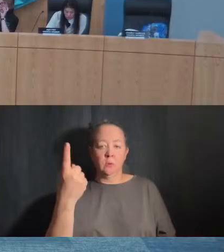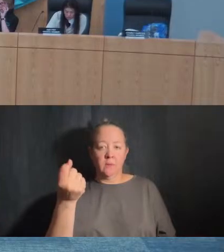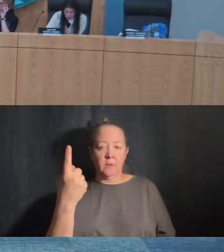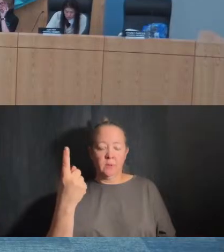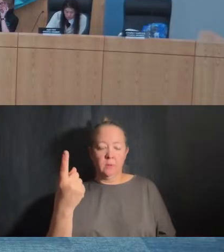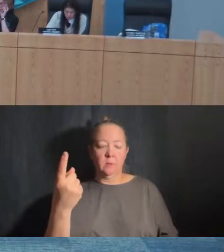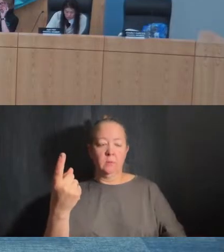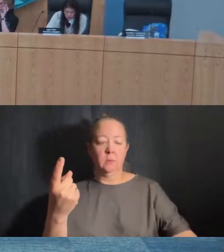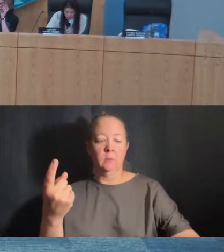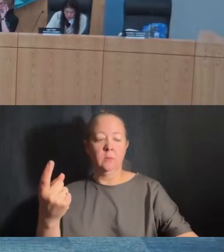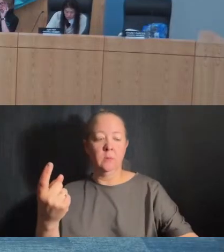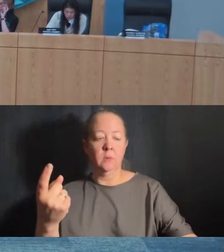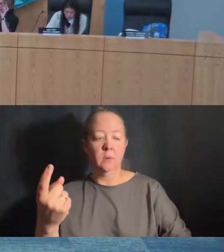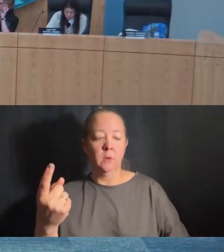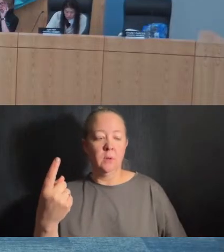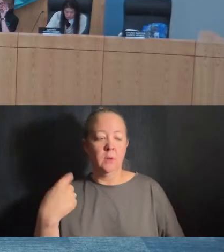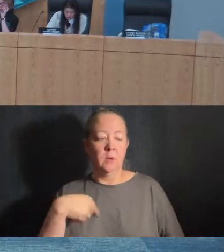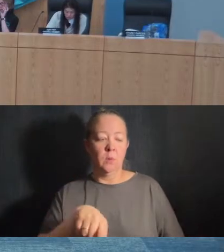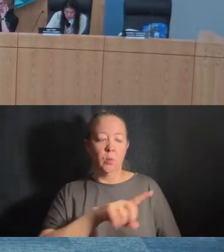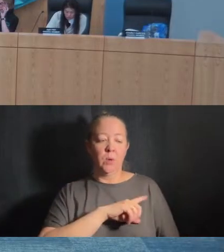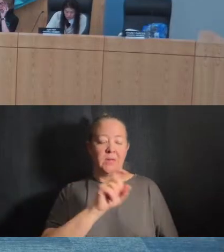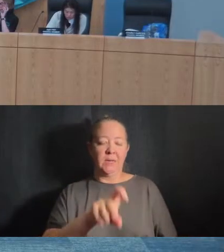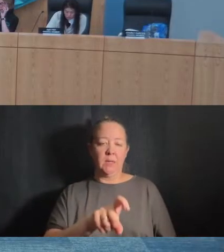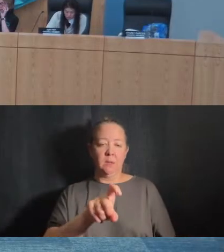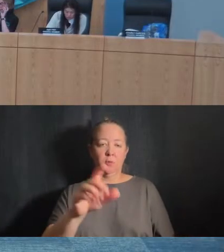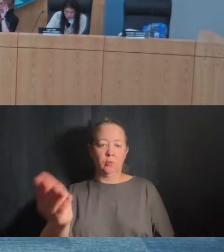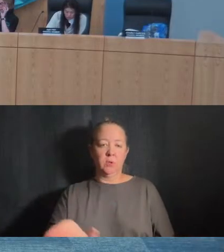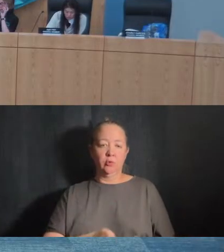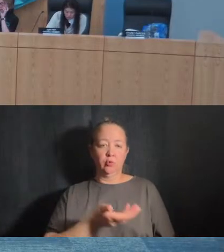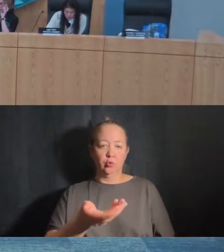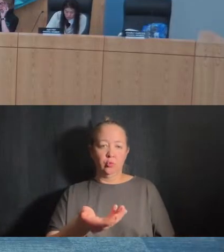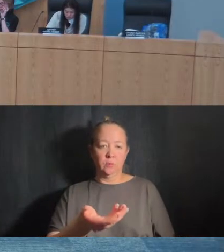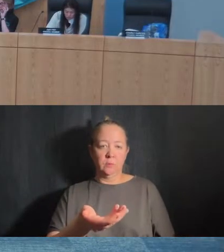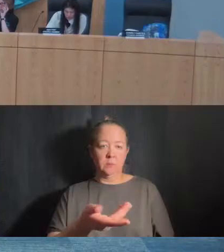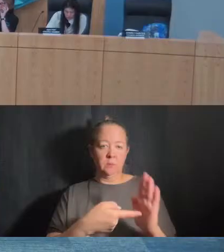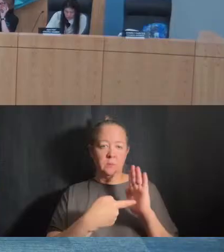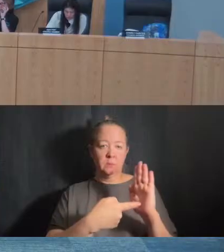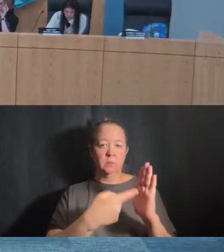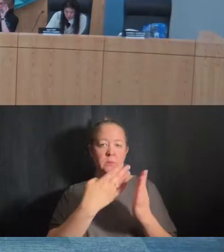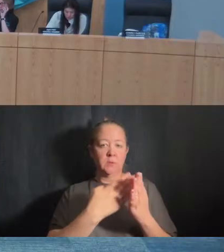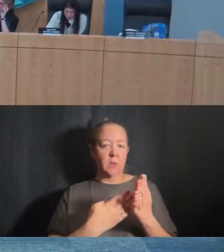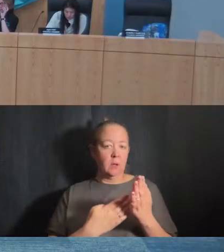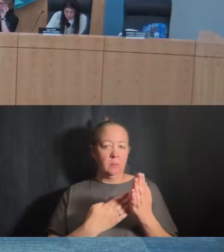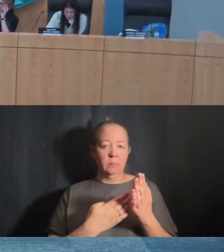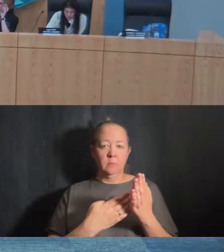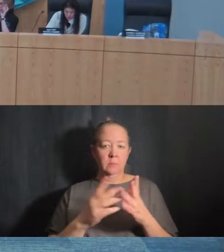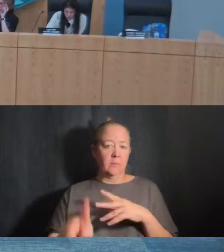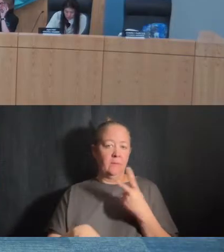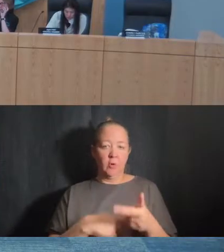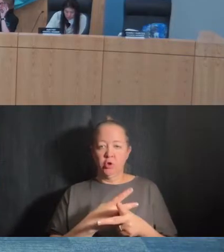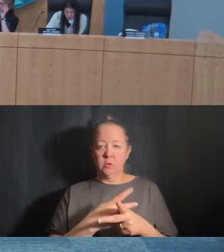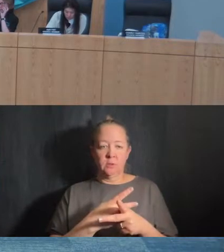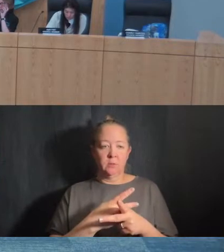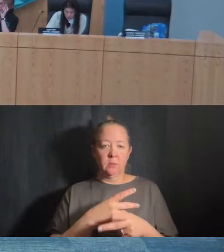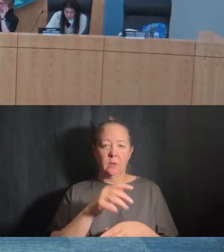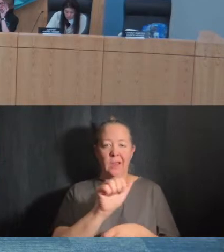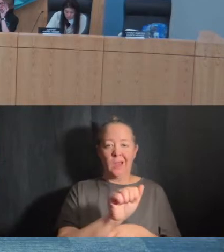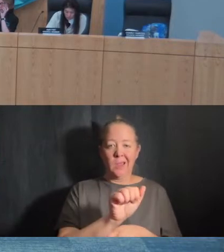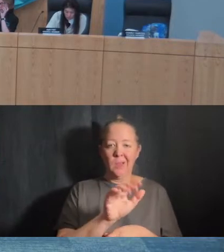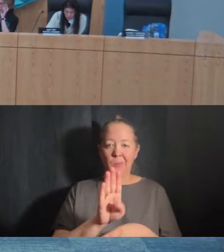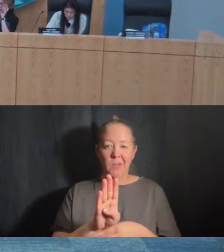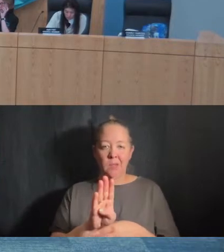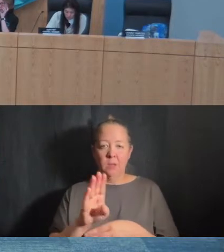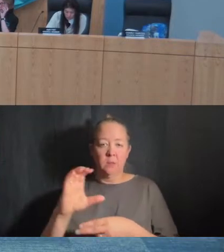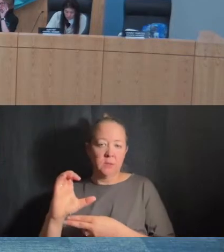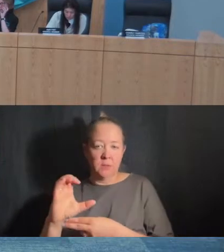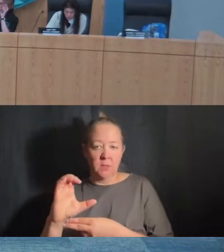11th. Right. We will need to introduce some version A, version B, or version C next